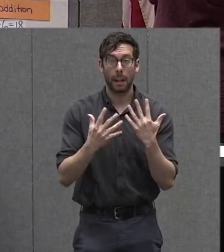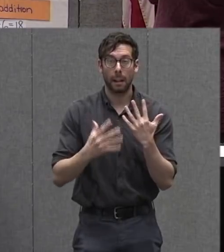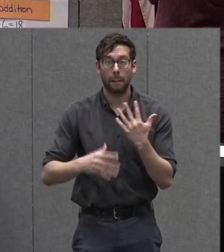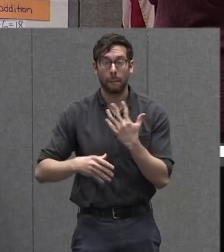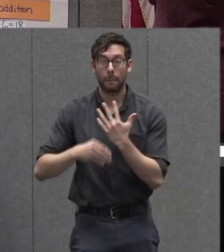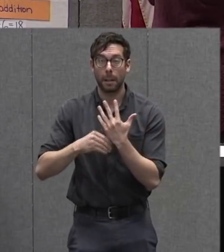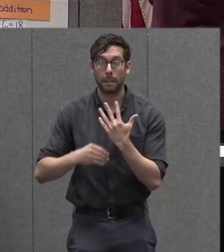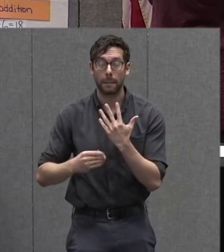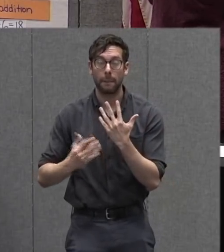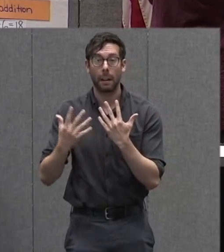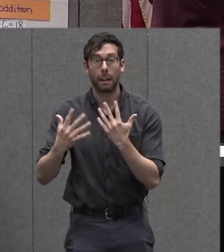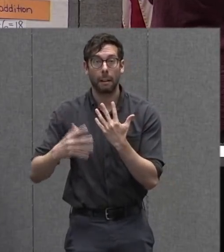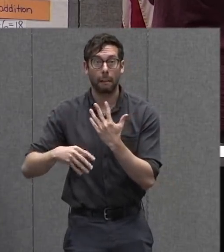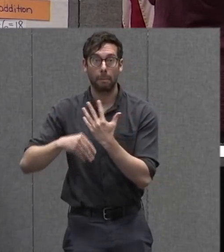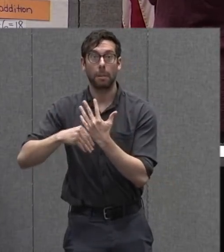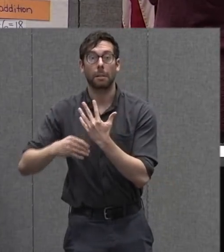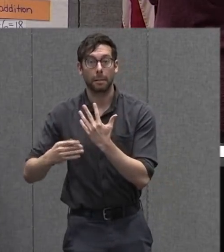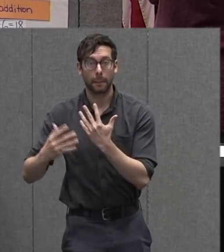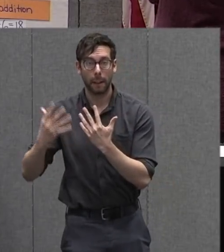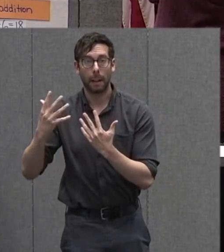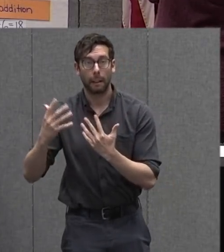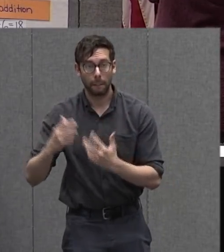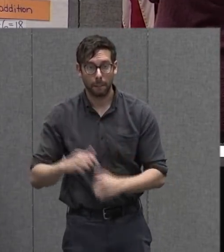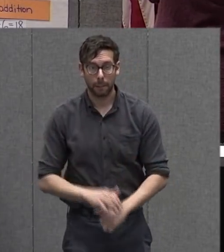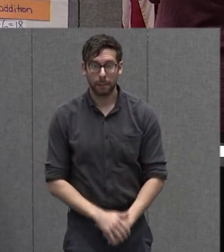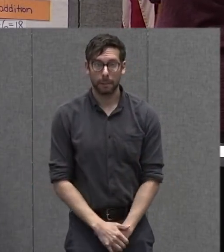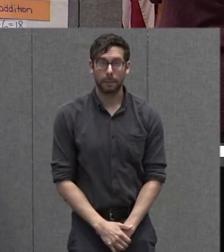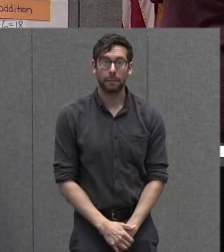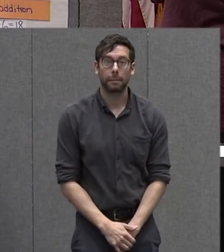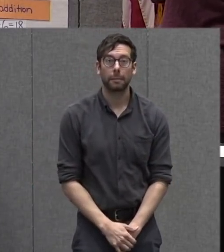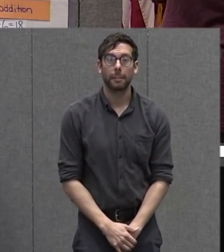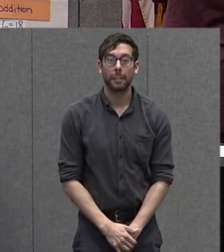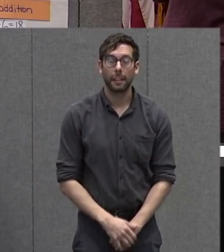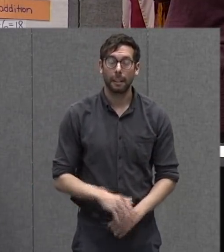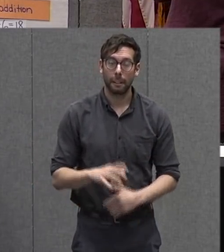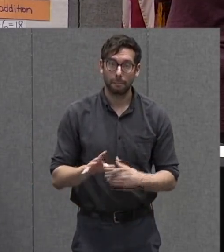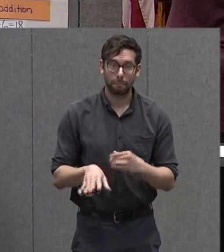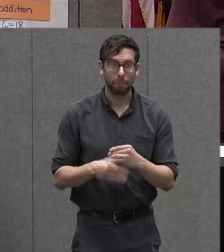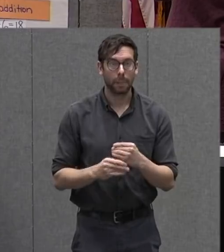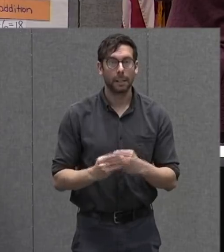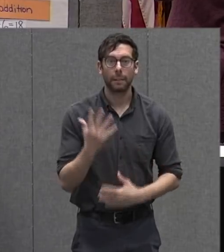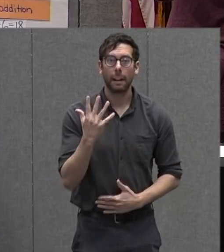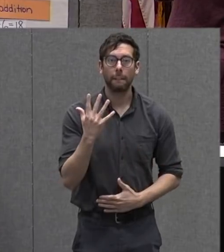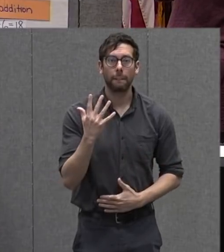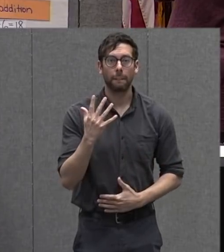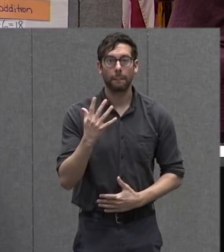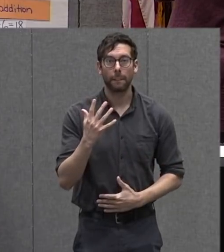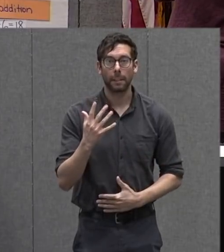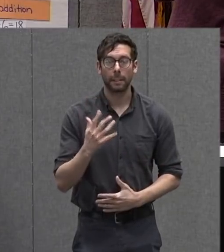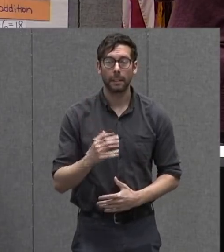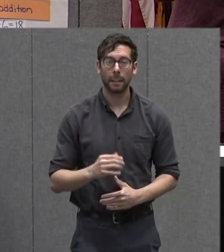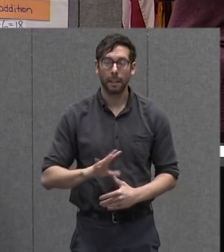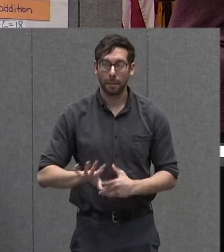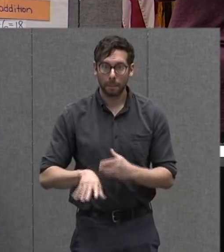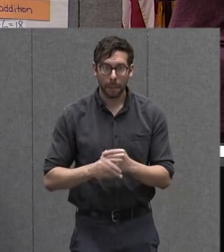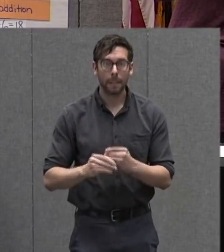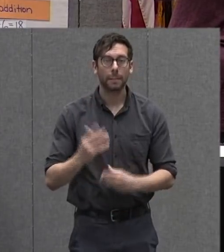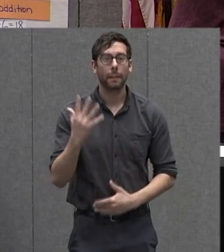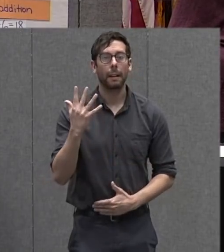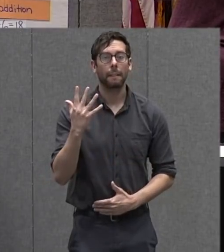plus 5 plus 5 plus 5